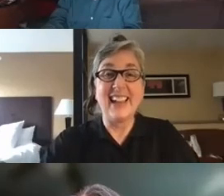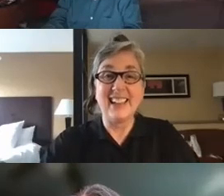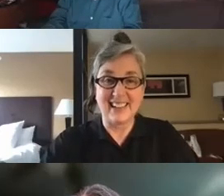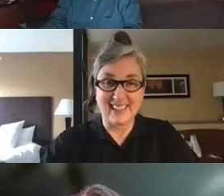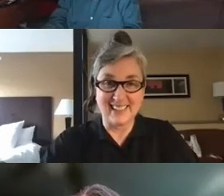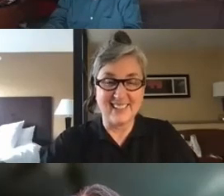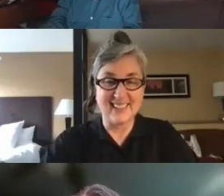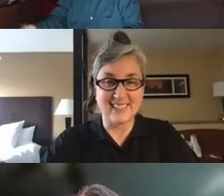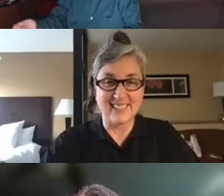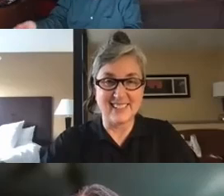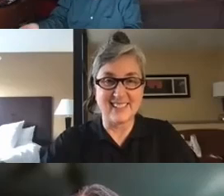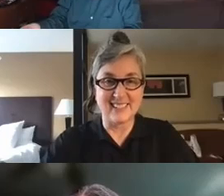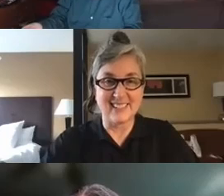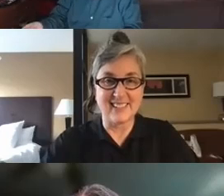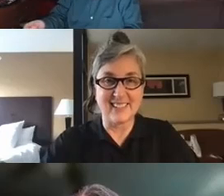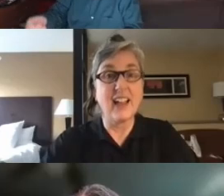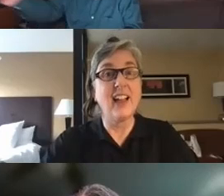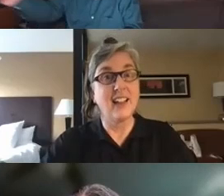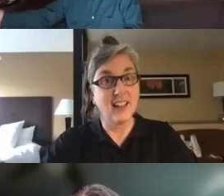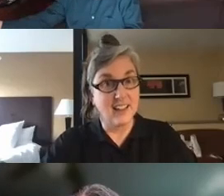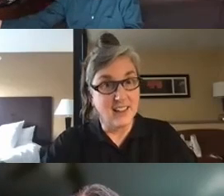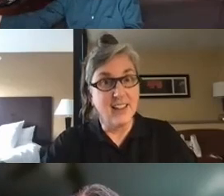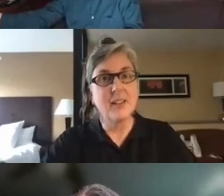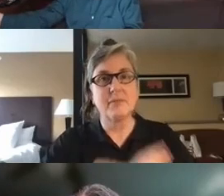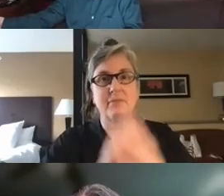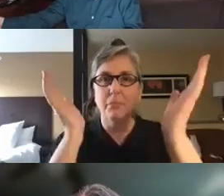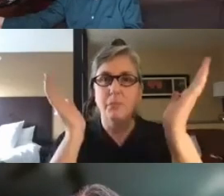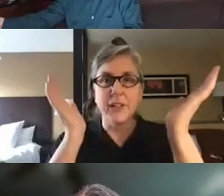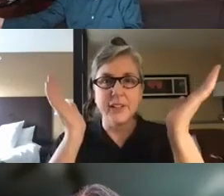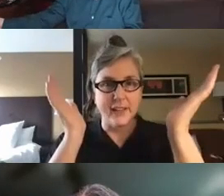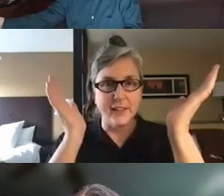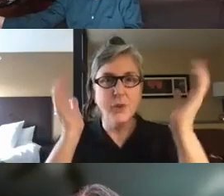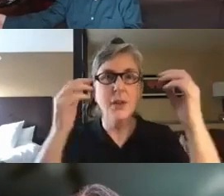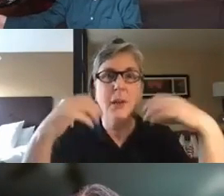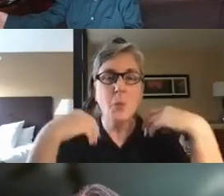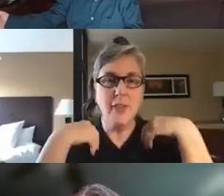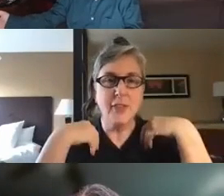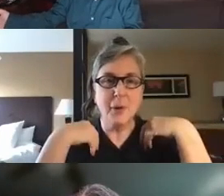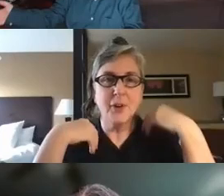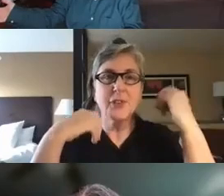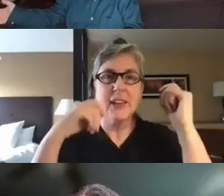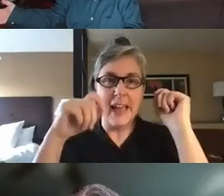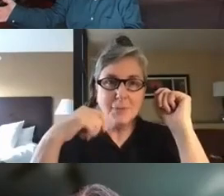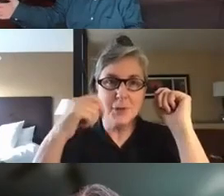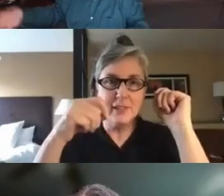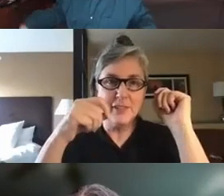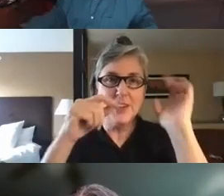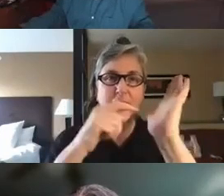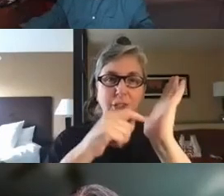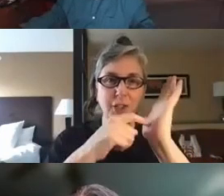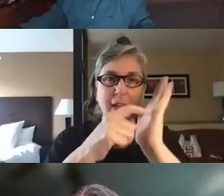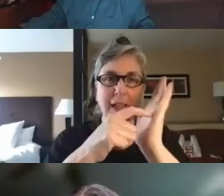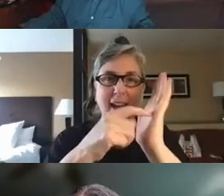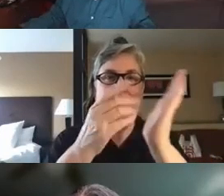could film it and show them how to do it and stuff. Brilliant. You could be with the person capturing